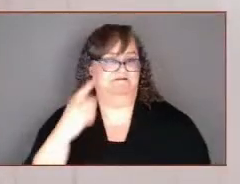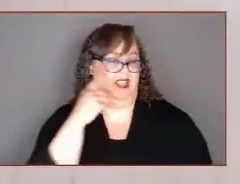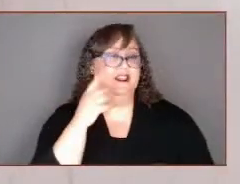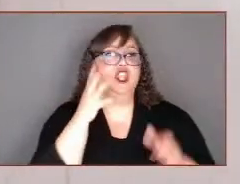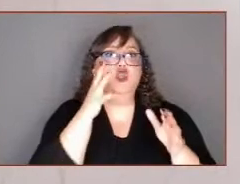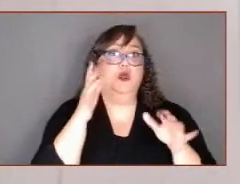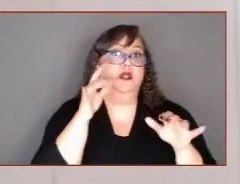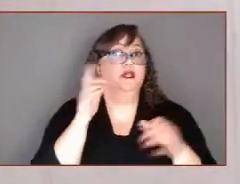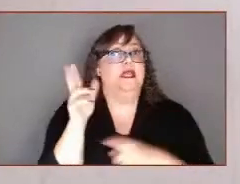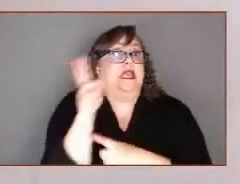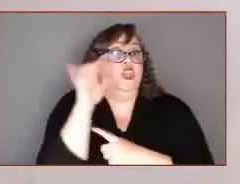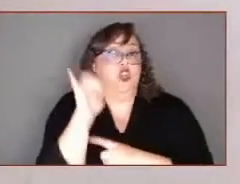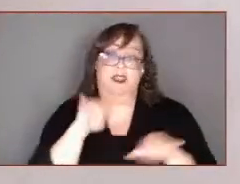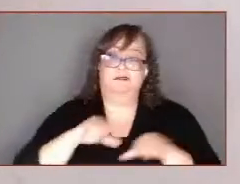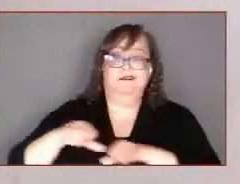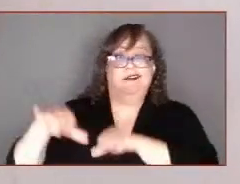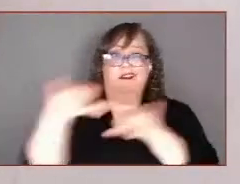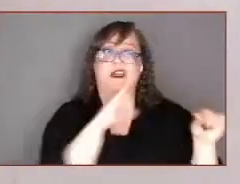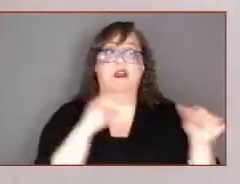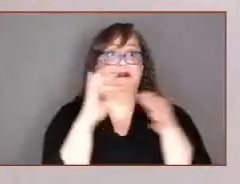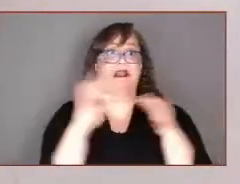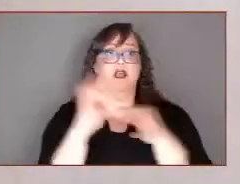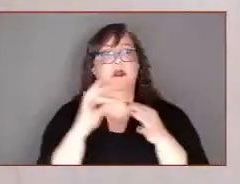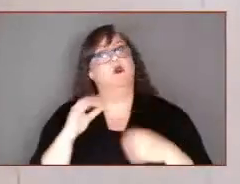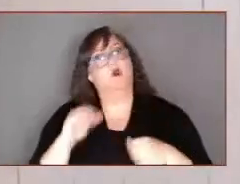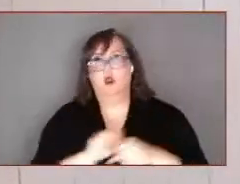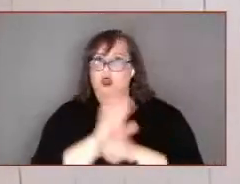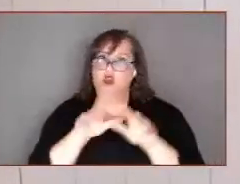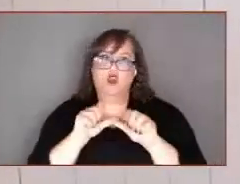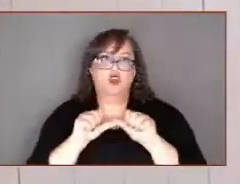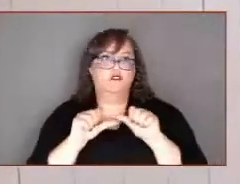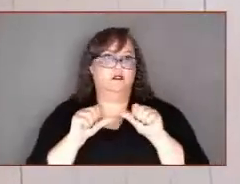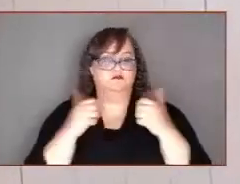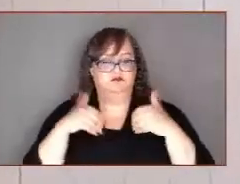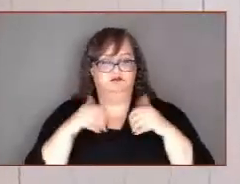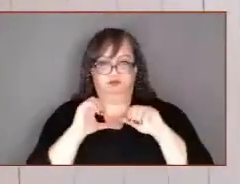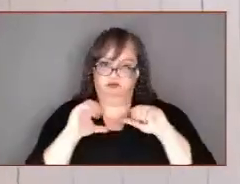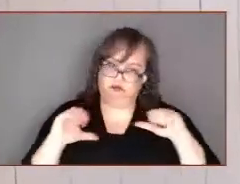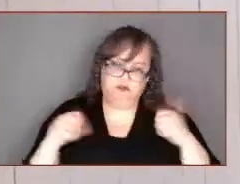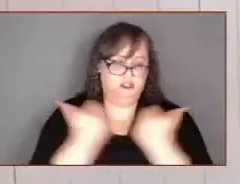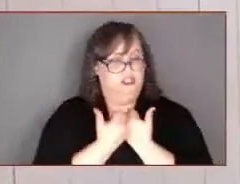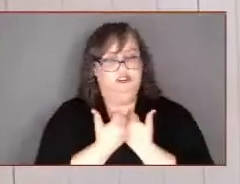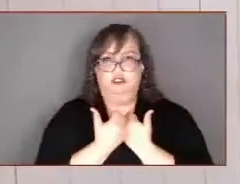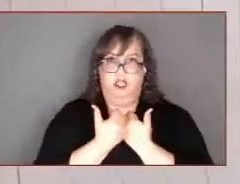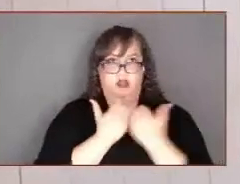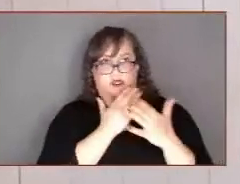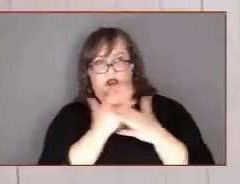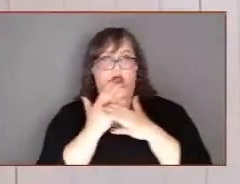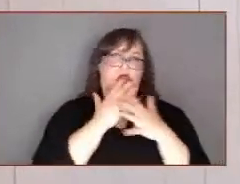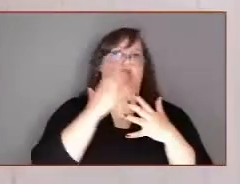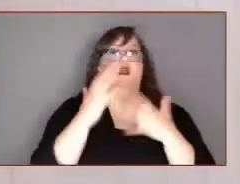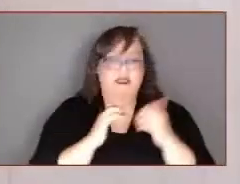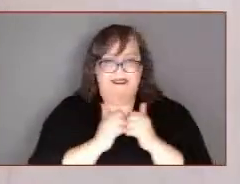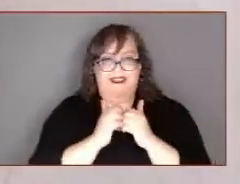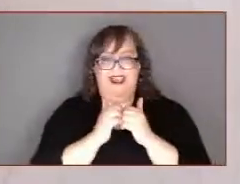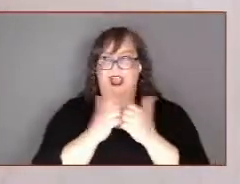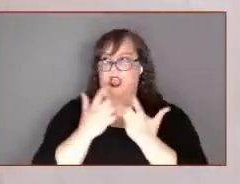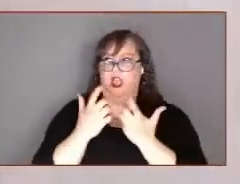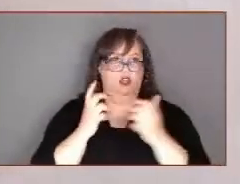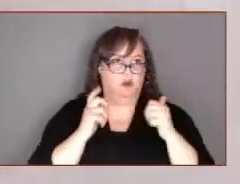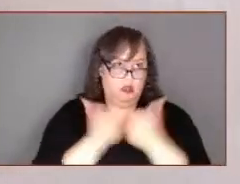competition that COVID-19 pandemic really posed some hurdles. This is a difficult challenge to begin with, and then to add in, manufacturers being